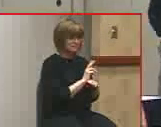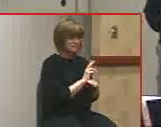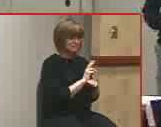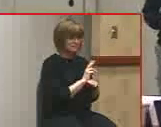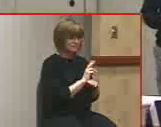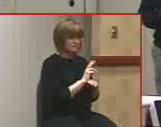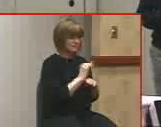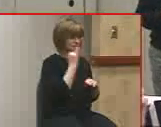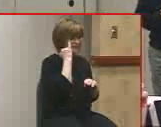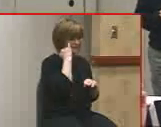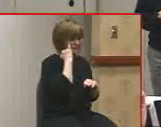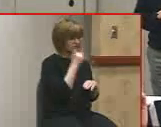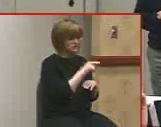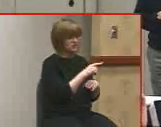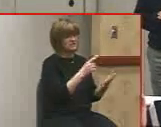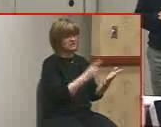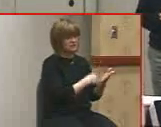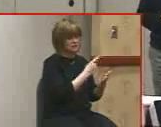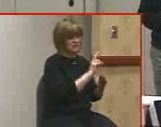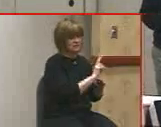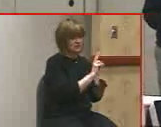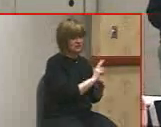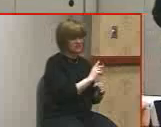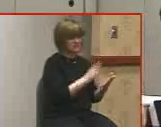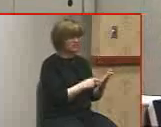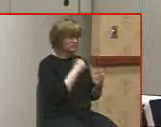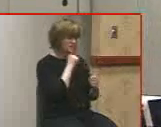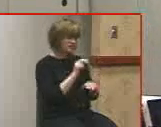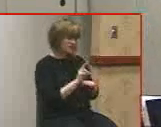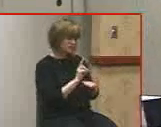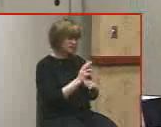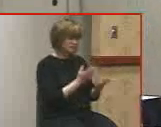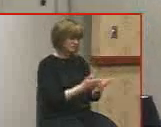she's sometimes using it, sometimes not?